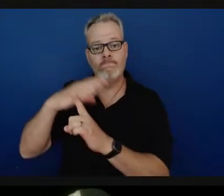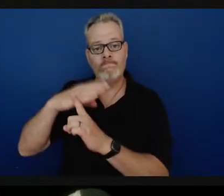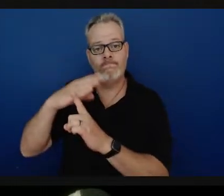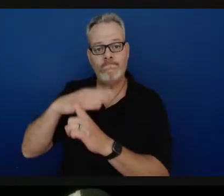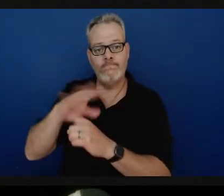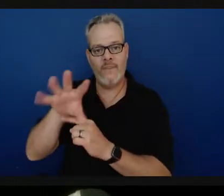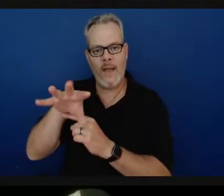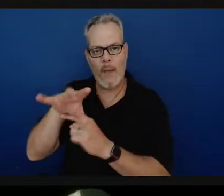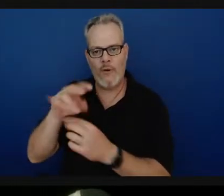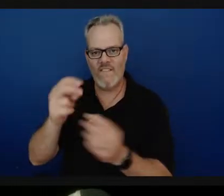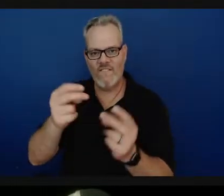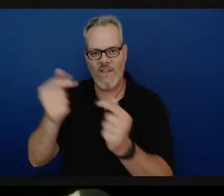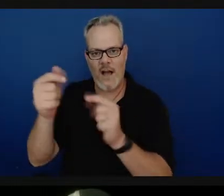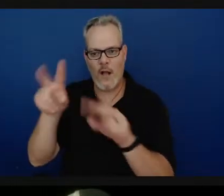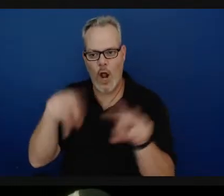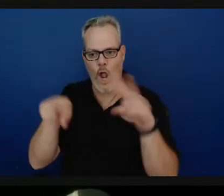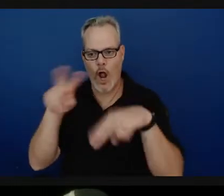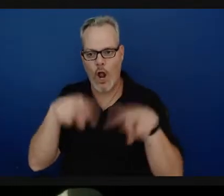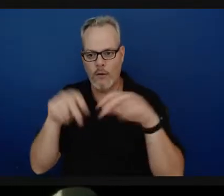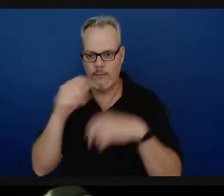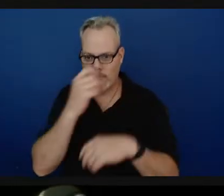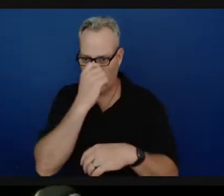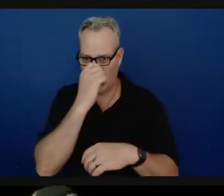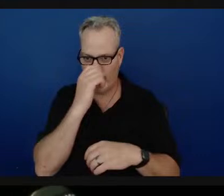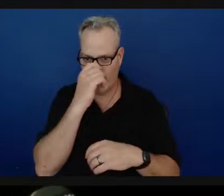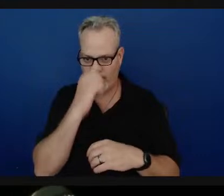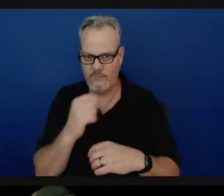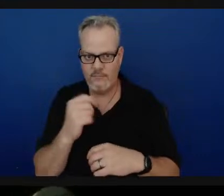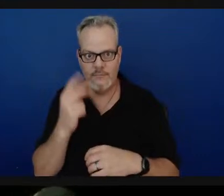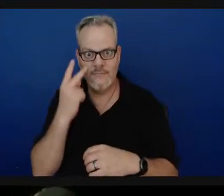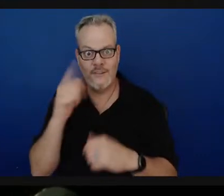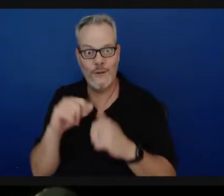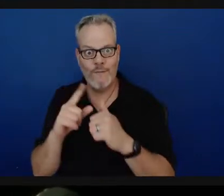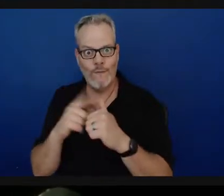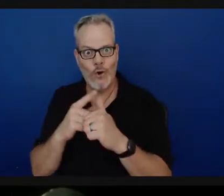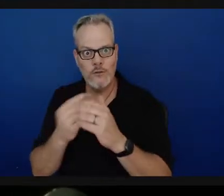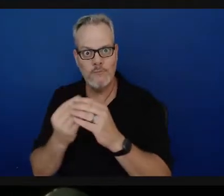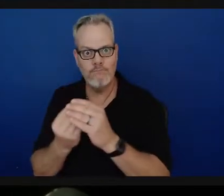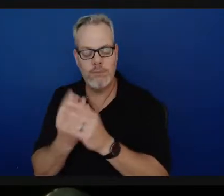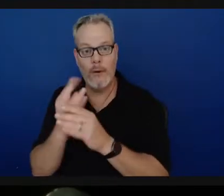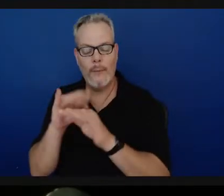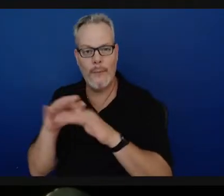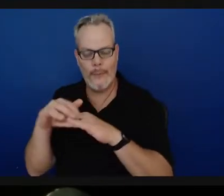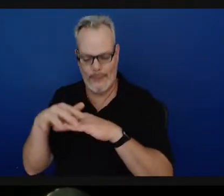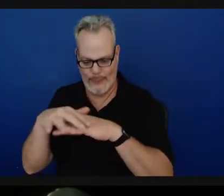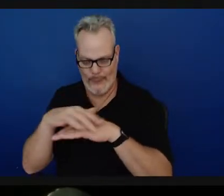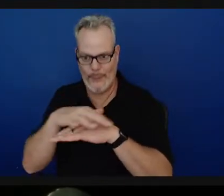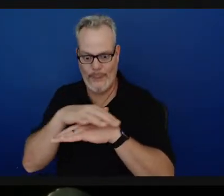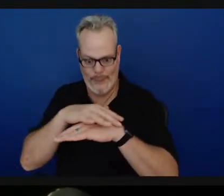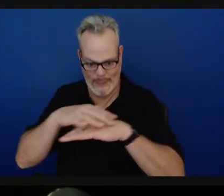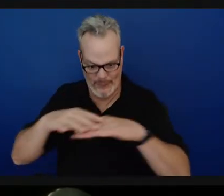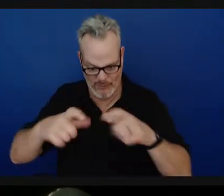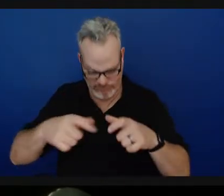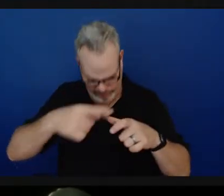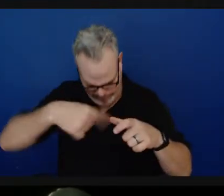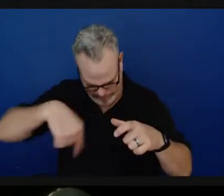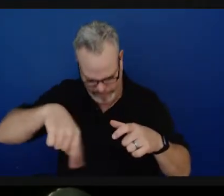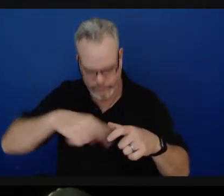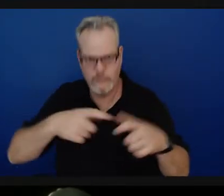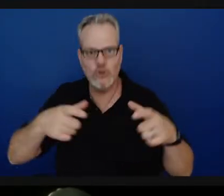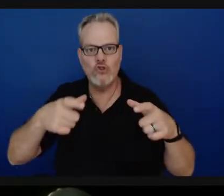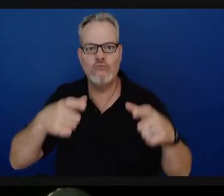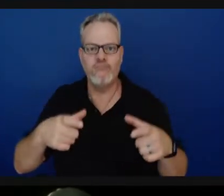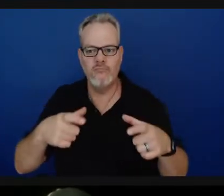fast. You see the first outburst, the vents shut off, and then the lava that's pooled begins to overturn a couple of final